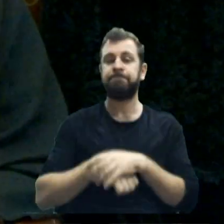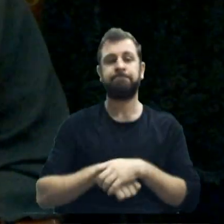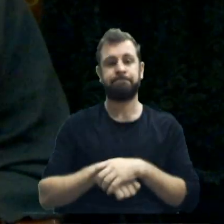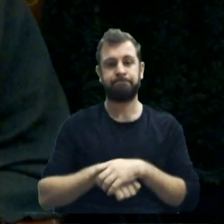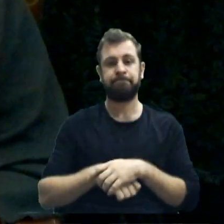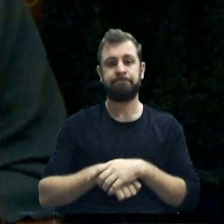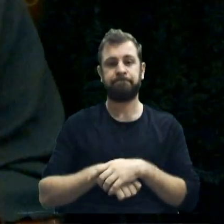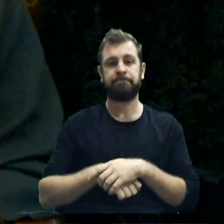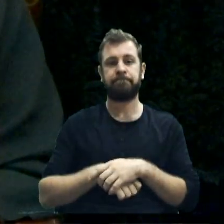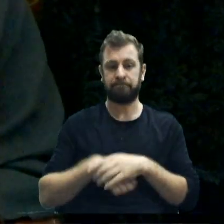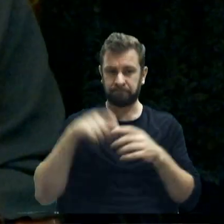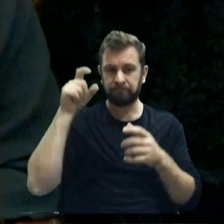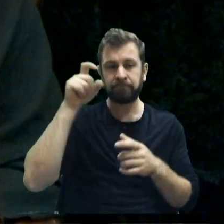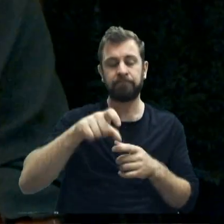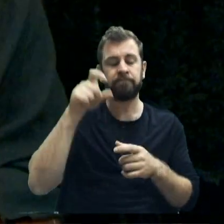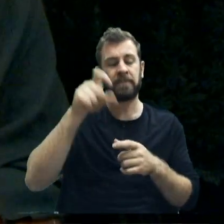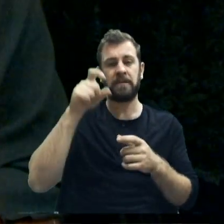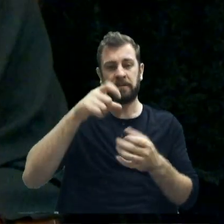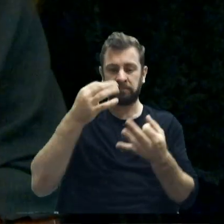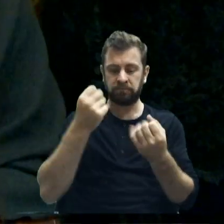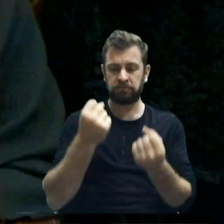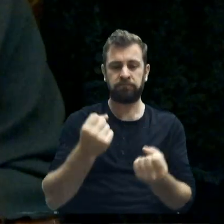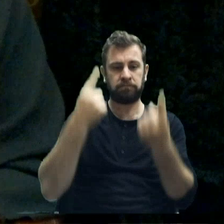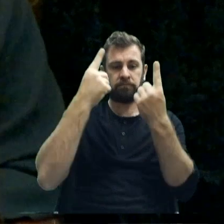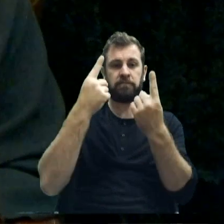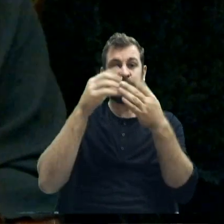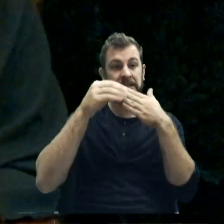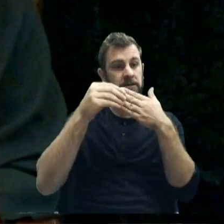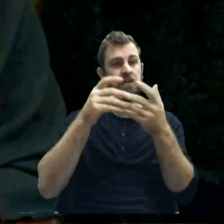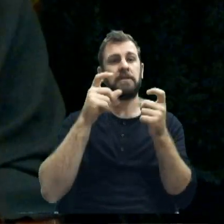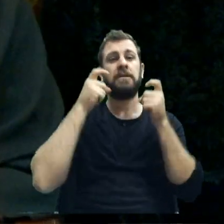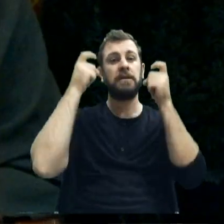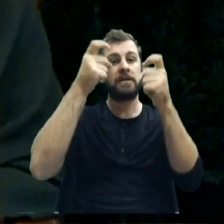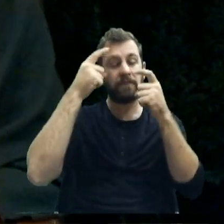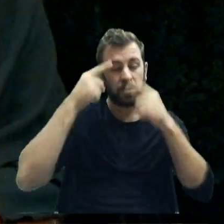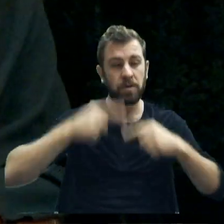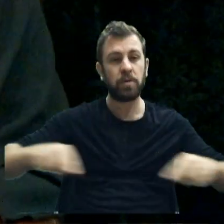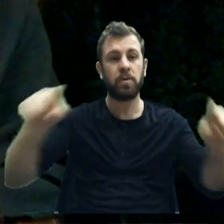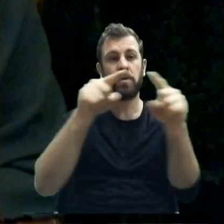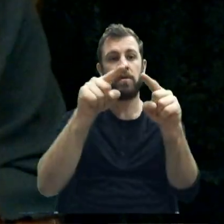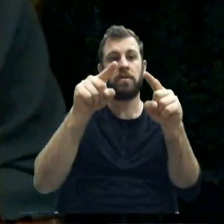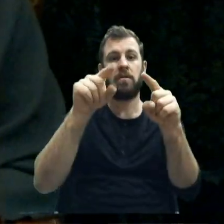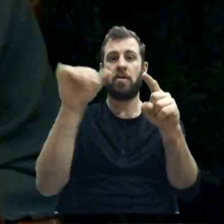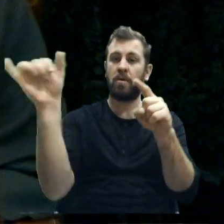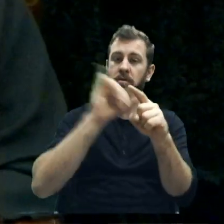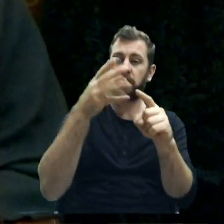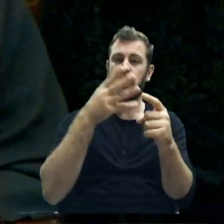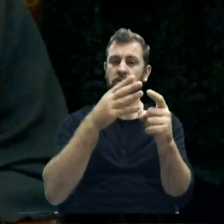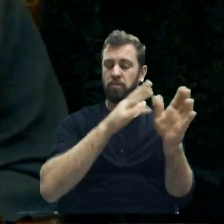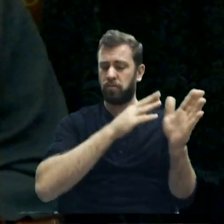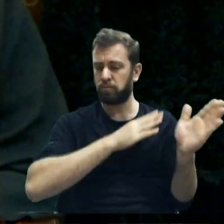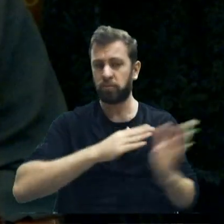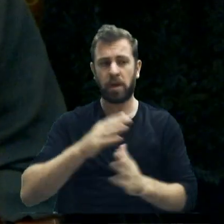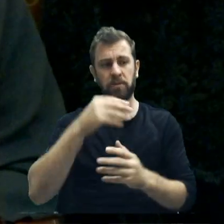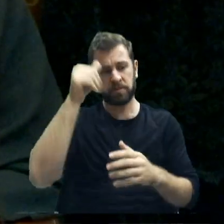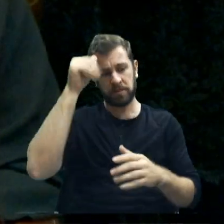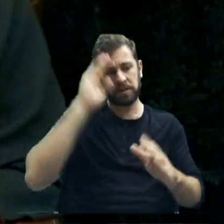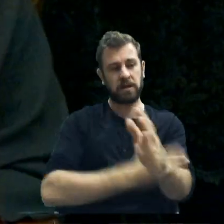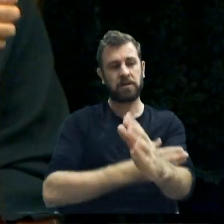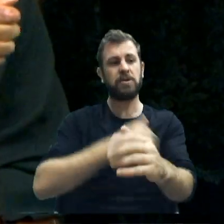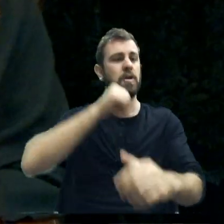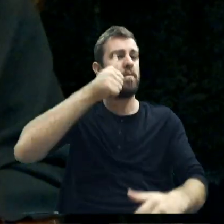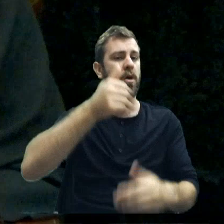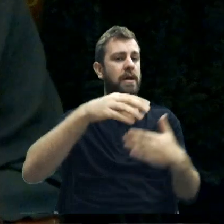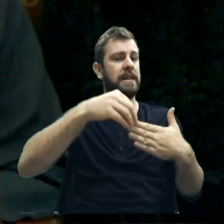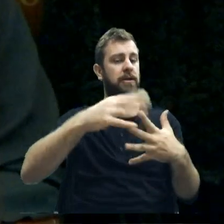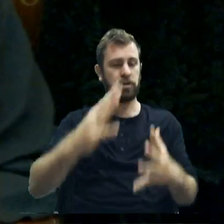And understand that, yes, that leadership is given to you, but begin to prep your sons to be tomorrow's leaders, to